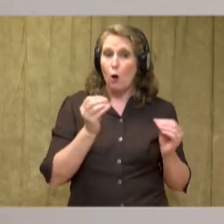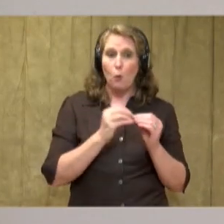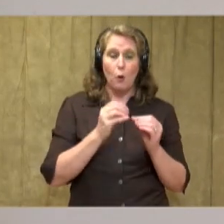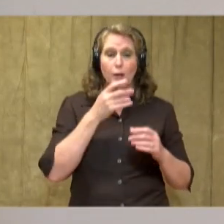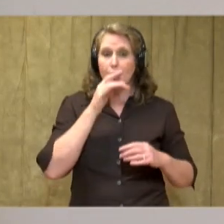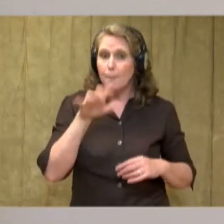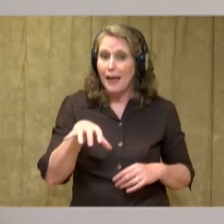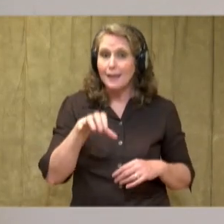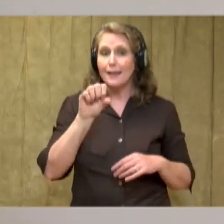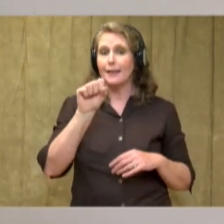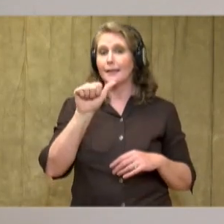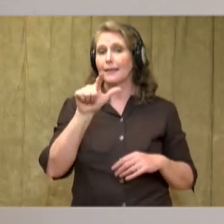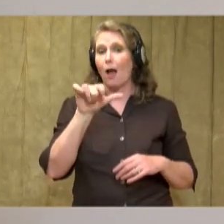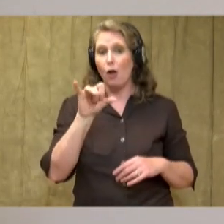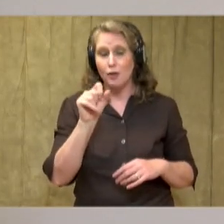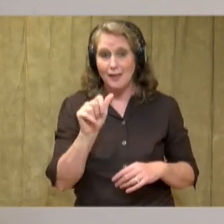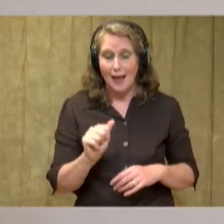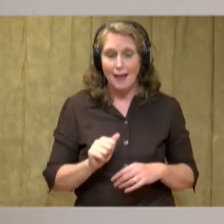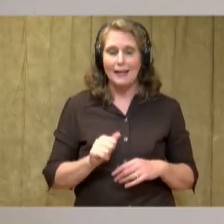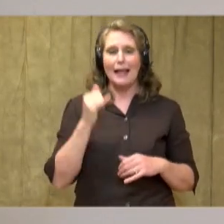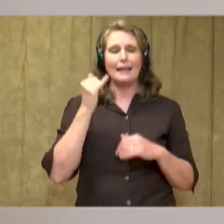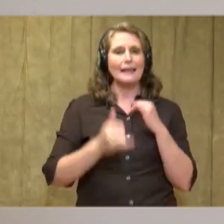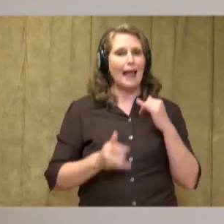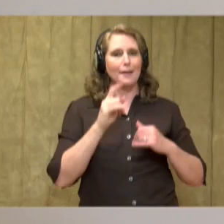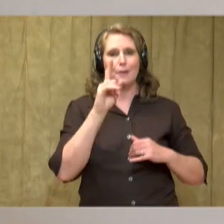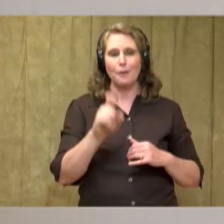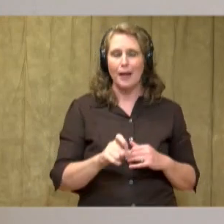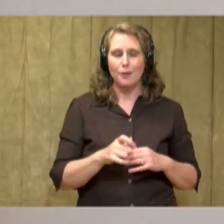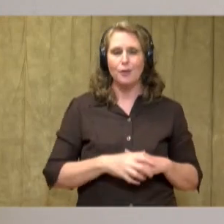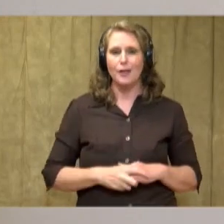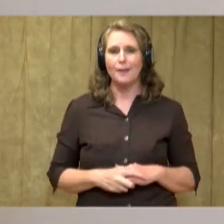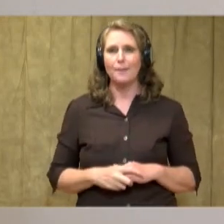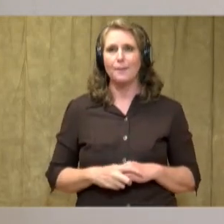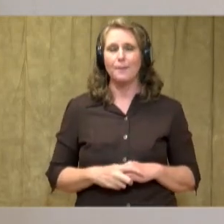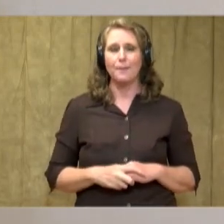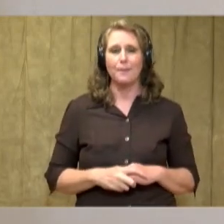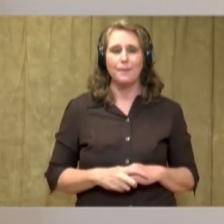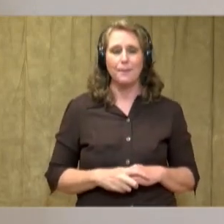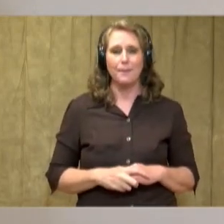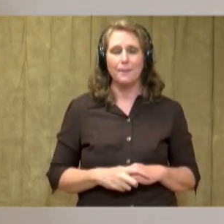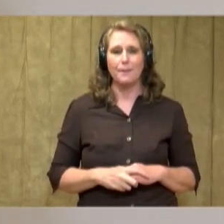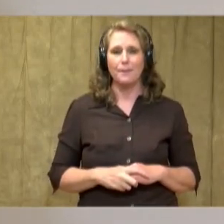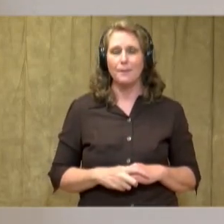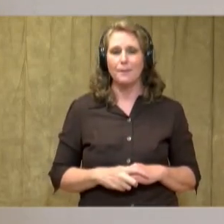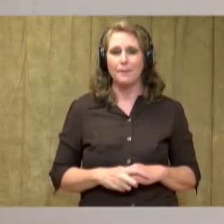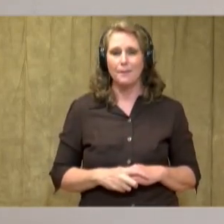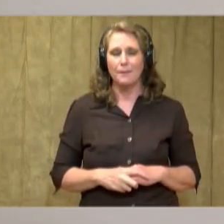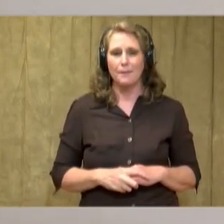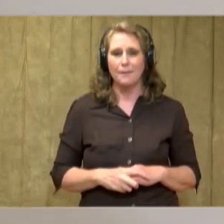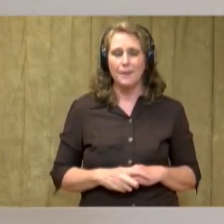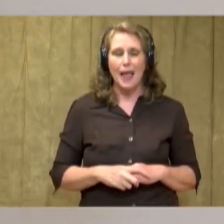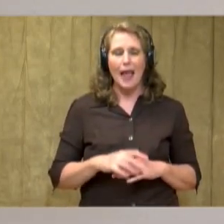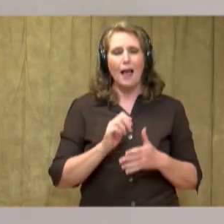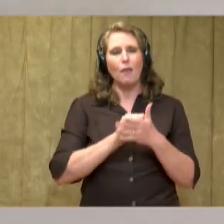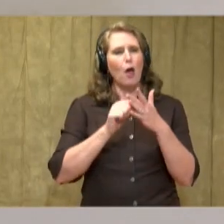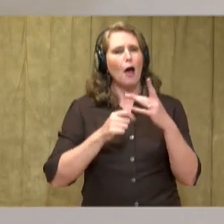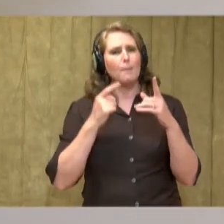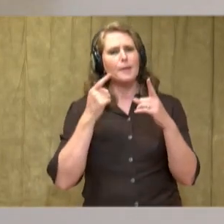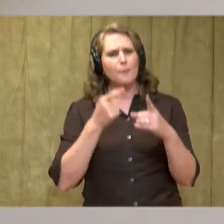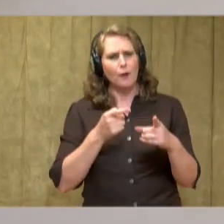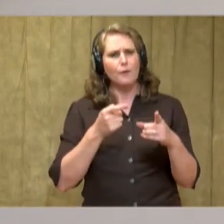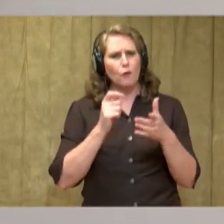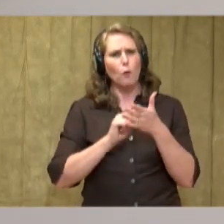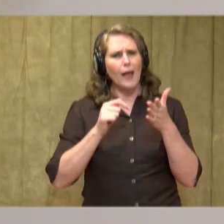that spicy salsa. All right, and our last one for today, friends, says, What is the author's